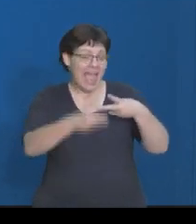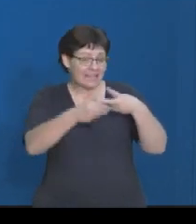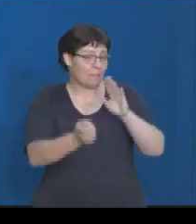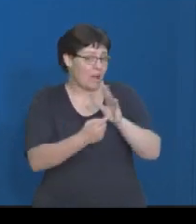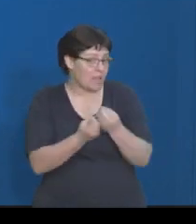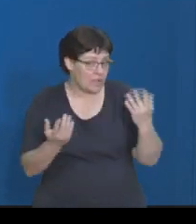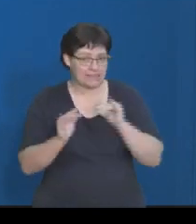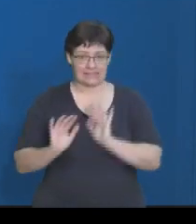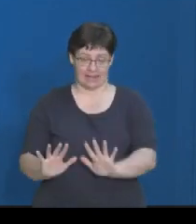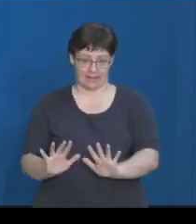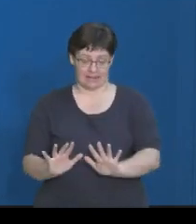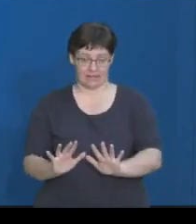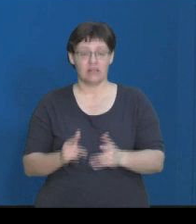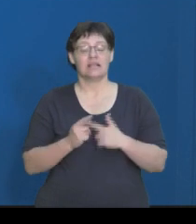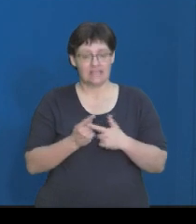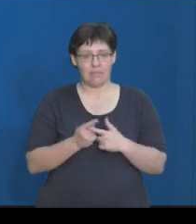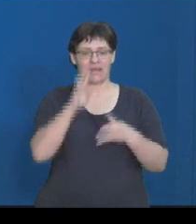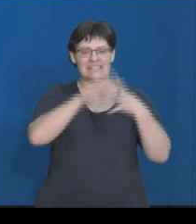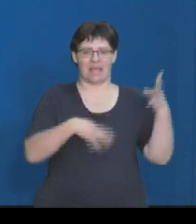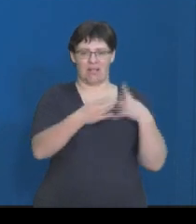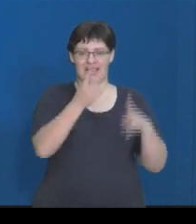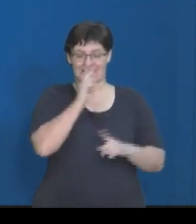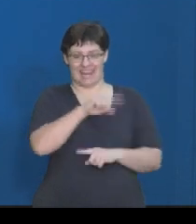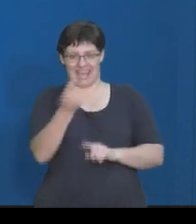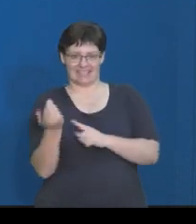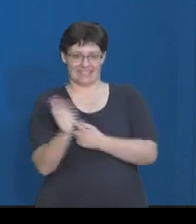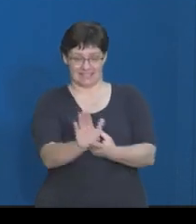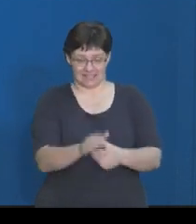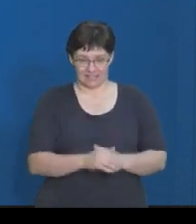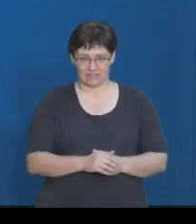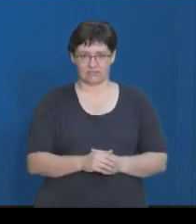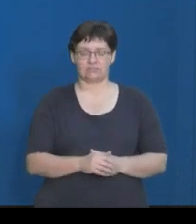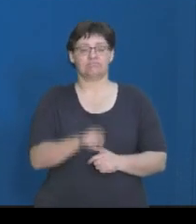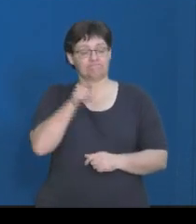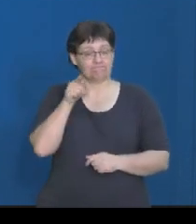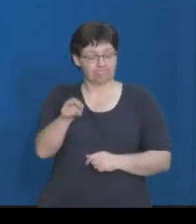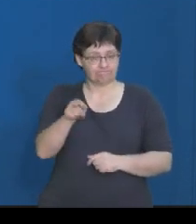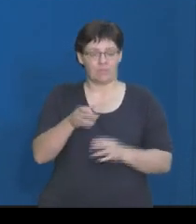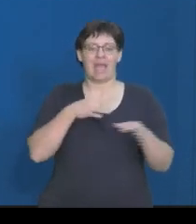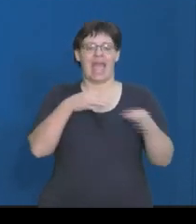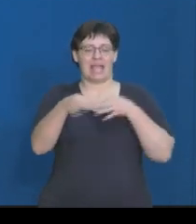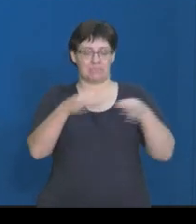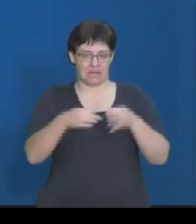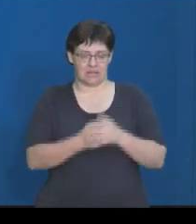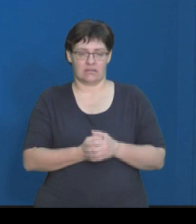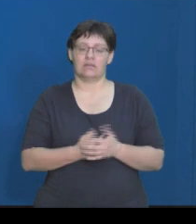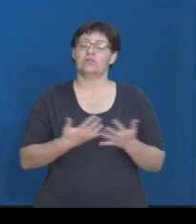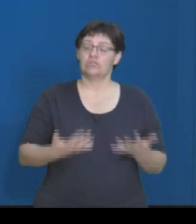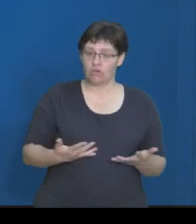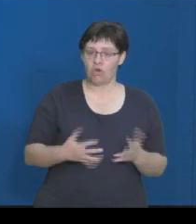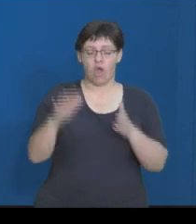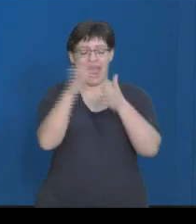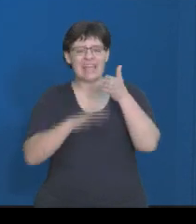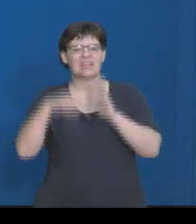has 10 marks, as outlined in the table on the next slide. Now let's go to the next slide. Let me explain. So our